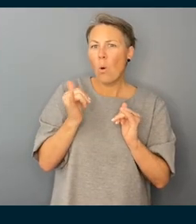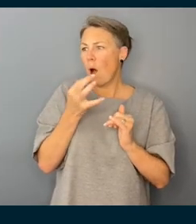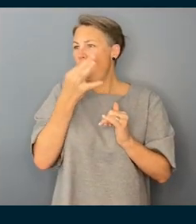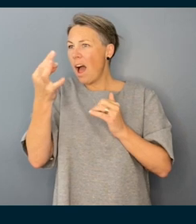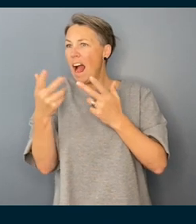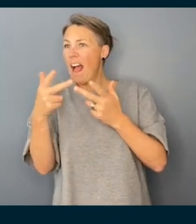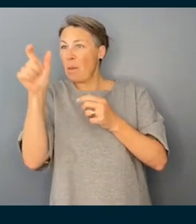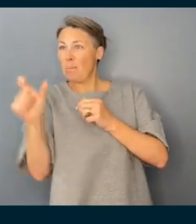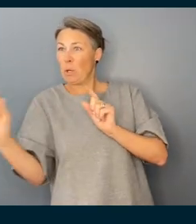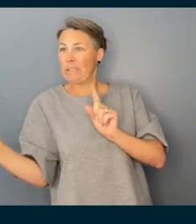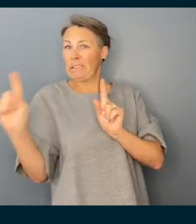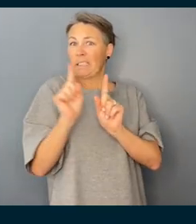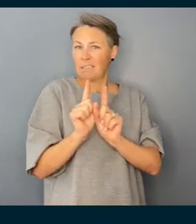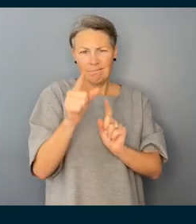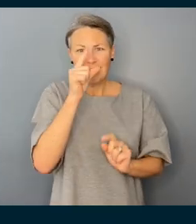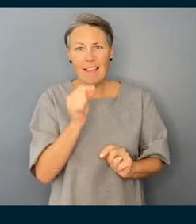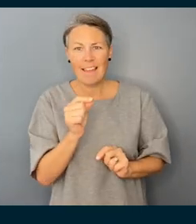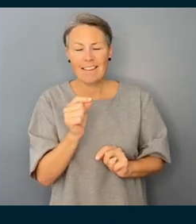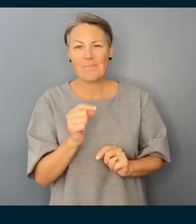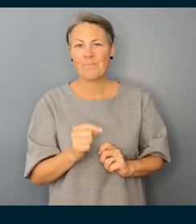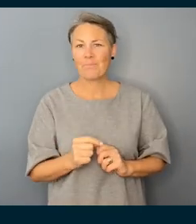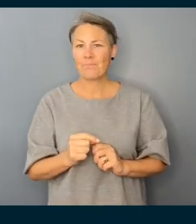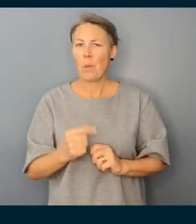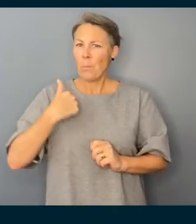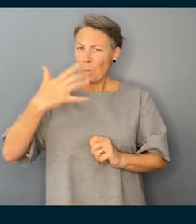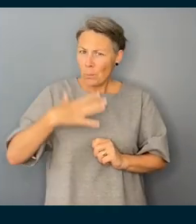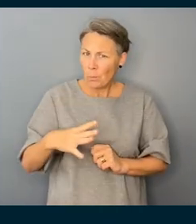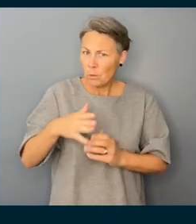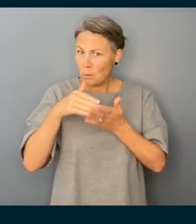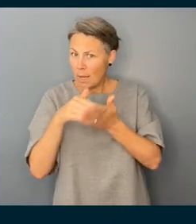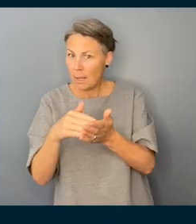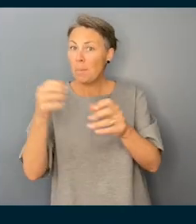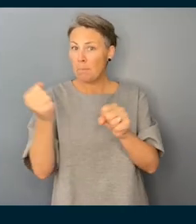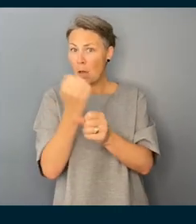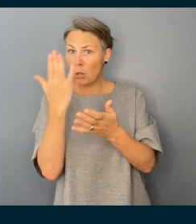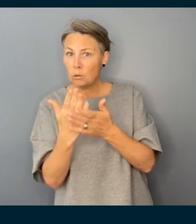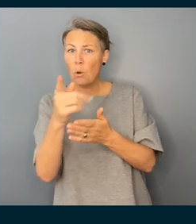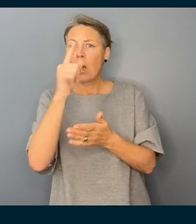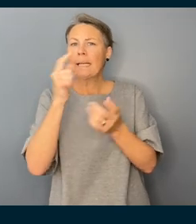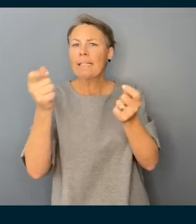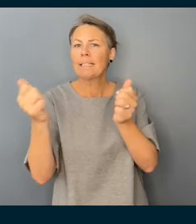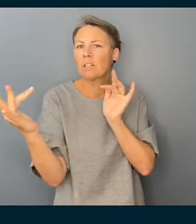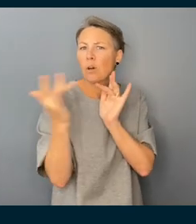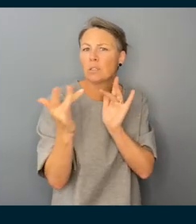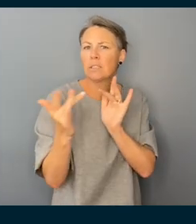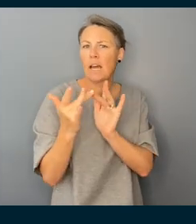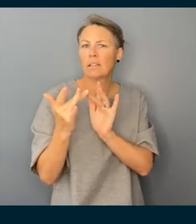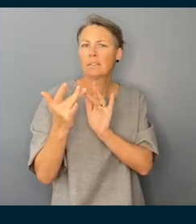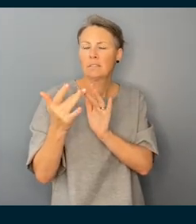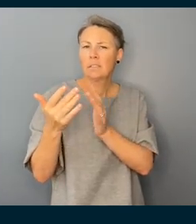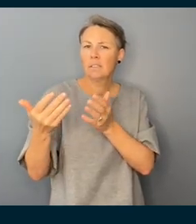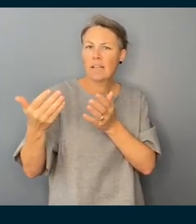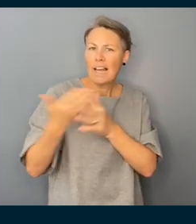you wish. We are also here to help to make sure you can access the services and support you need during the process.